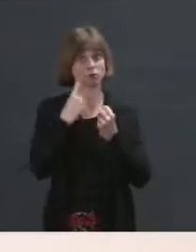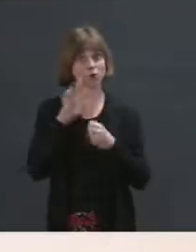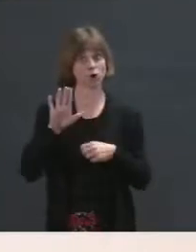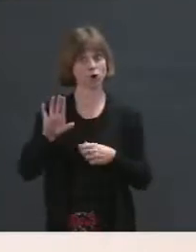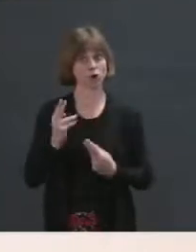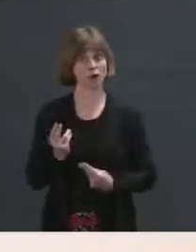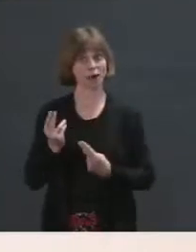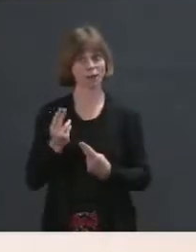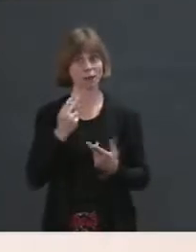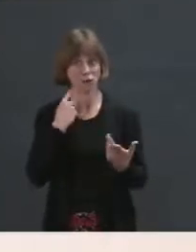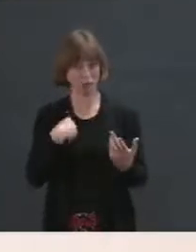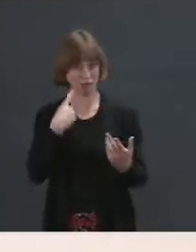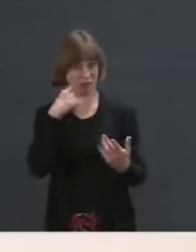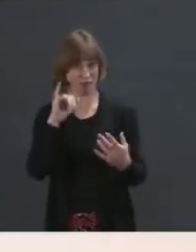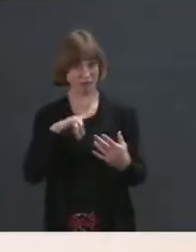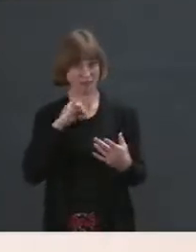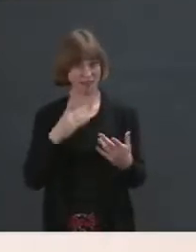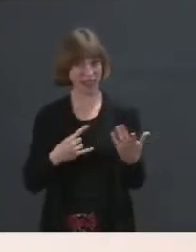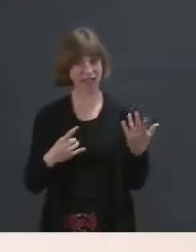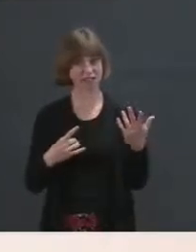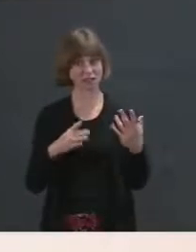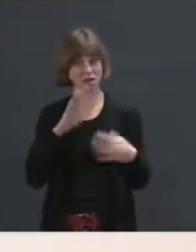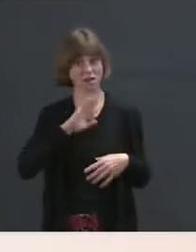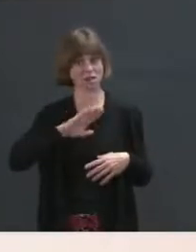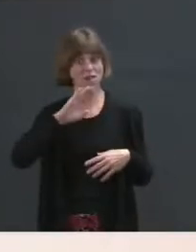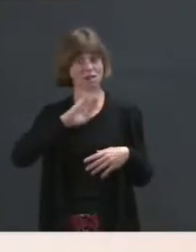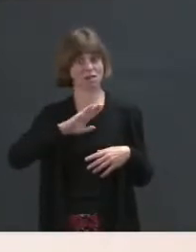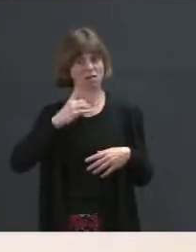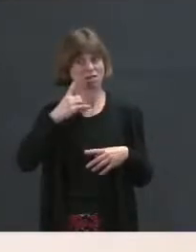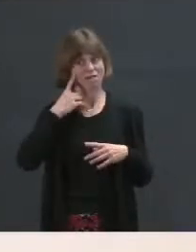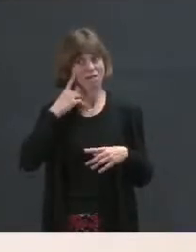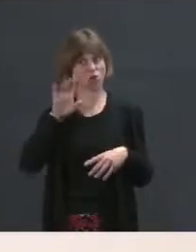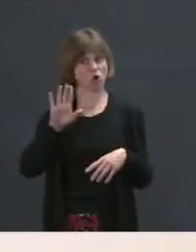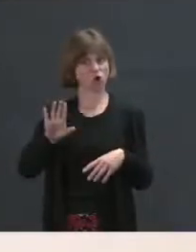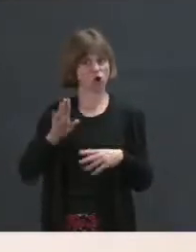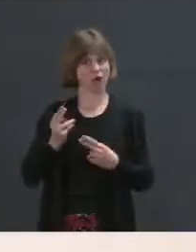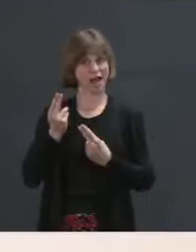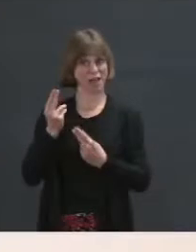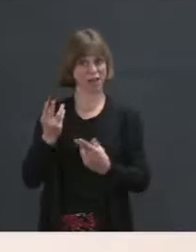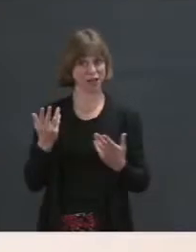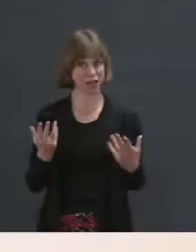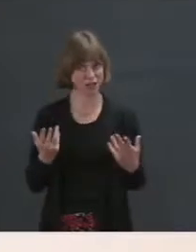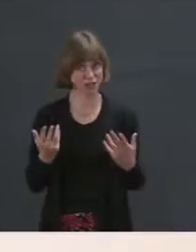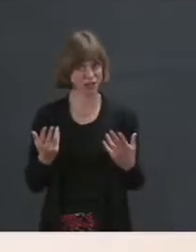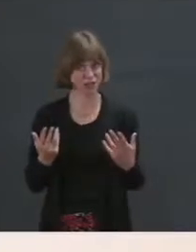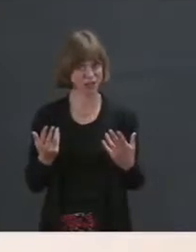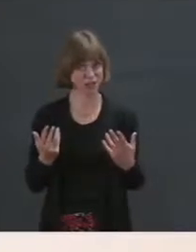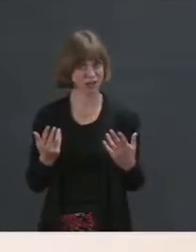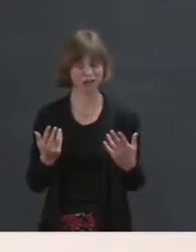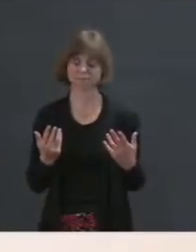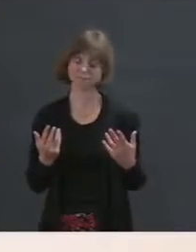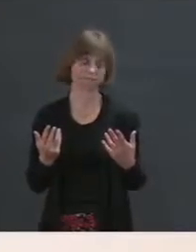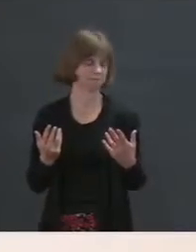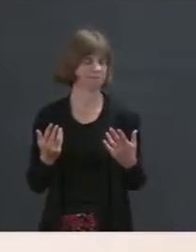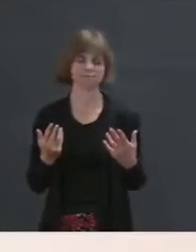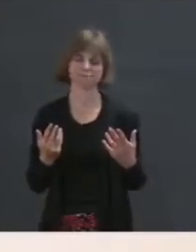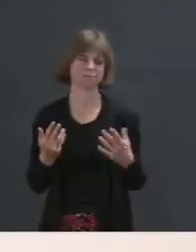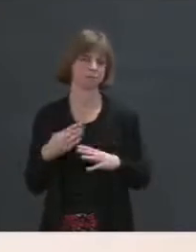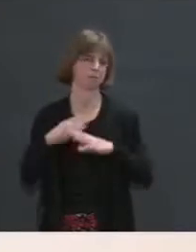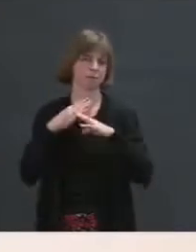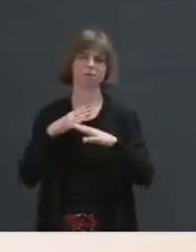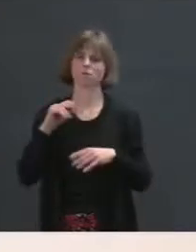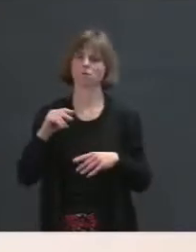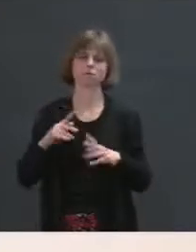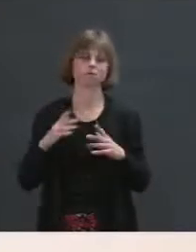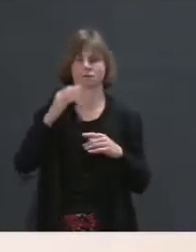as a setback to Neera Tanden's confirmation? I wouldn't put it in those terms. I think we are committed to continuing to fight for